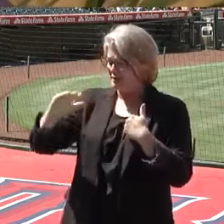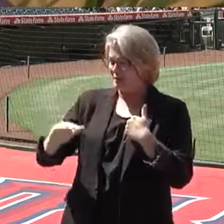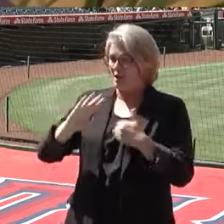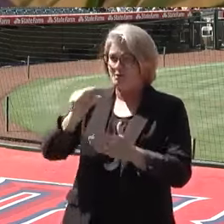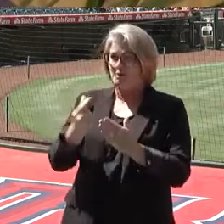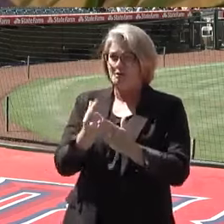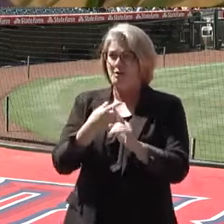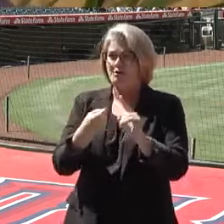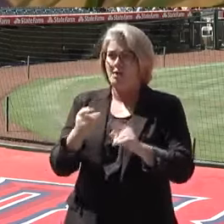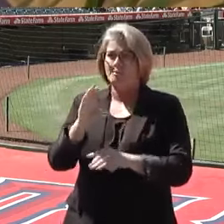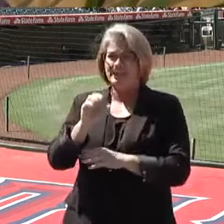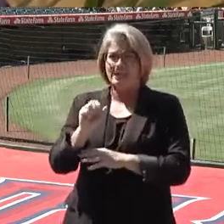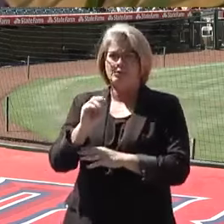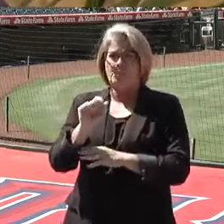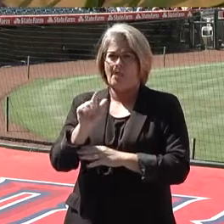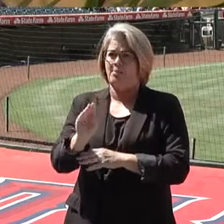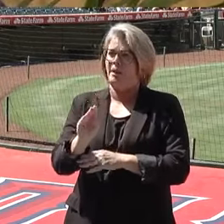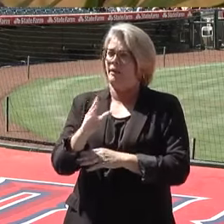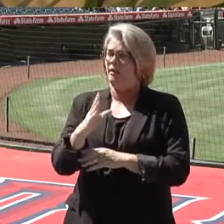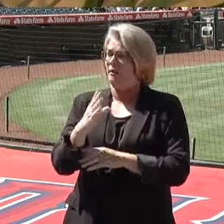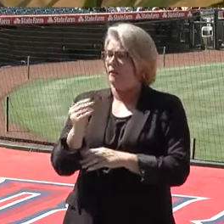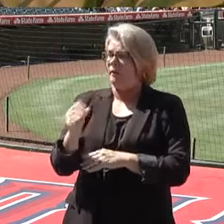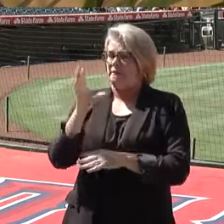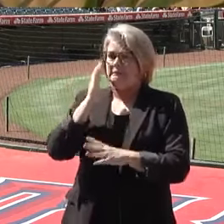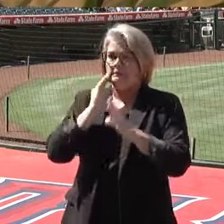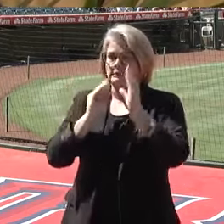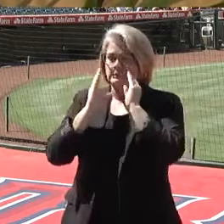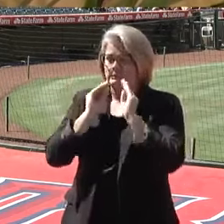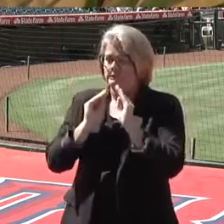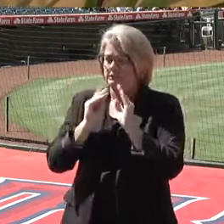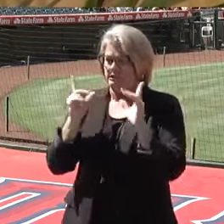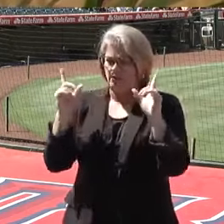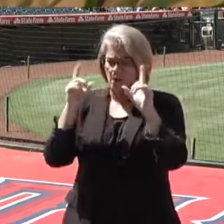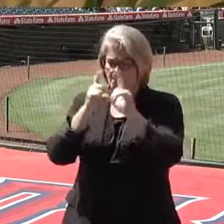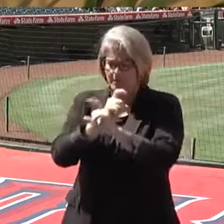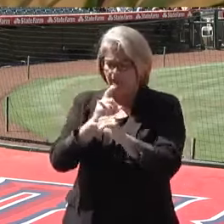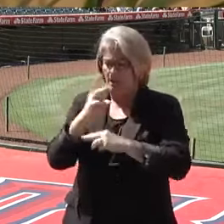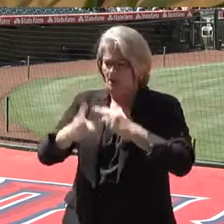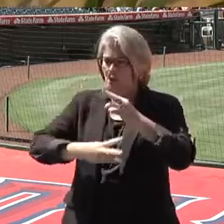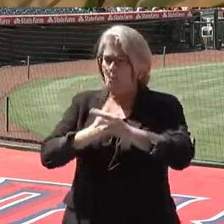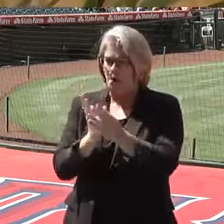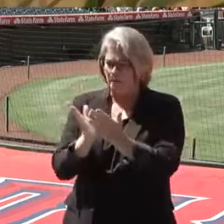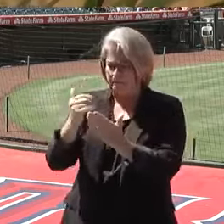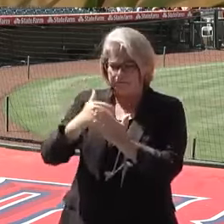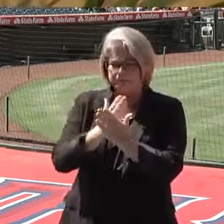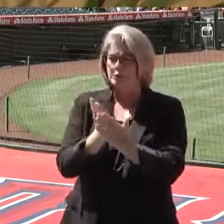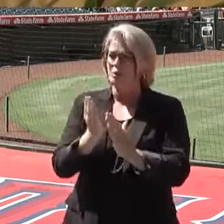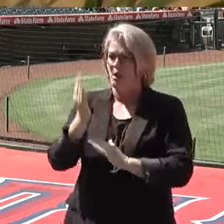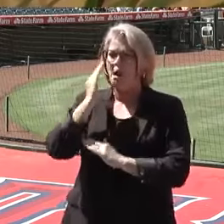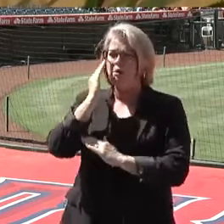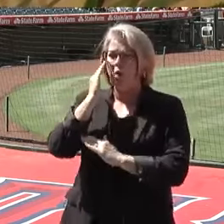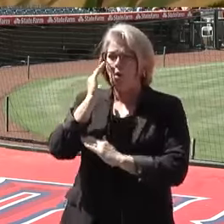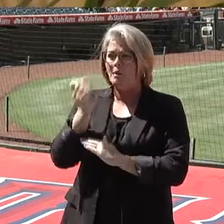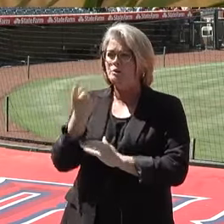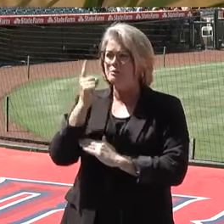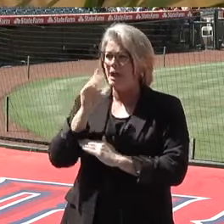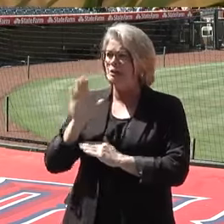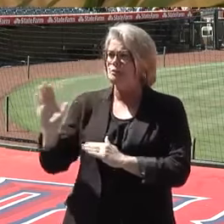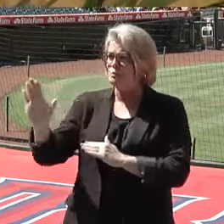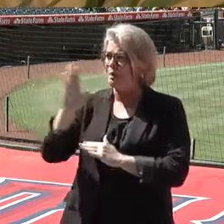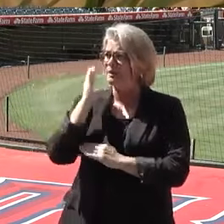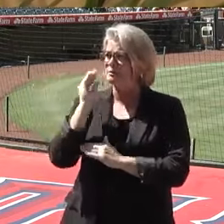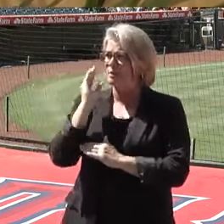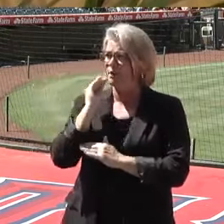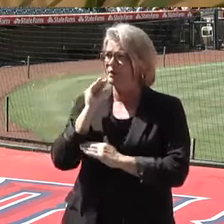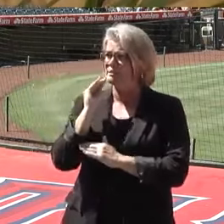our complicated world, I have a sense of what it took for all of you to get here. What you've accomplished